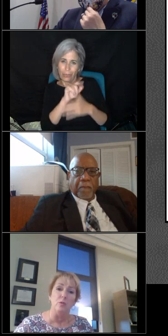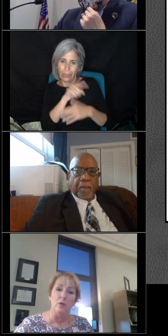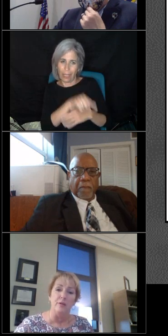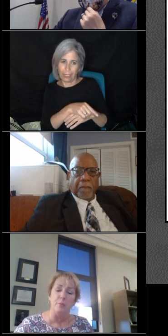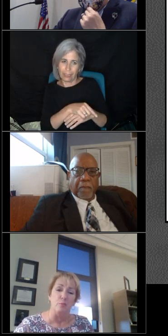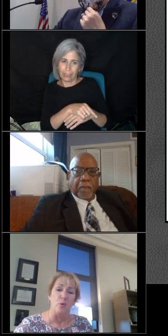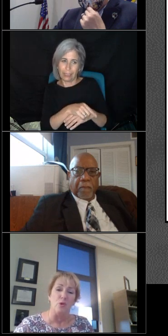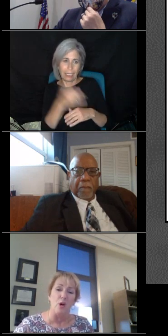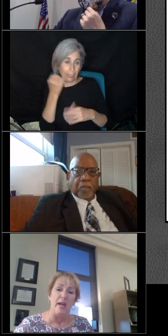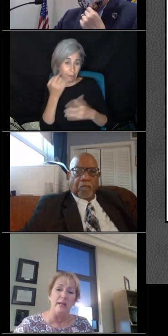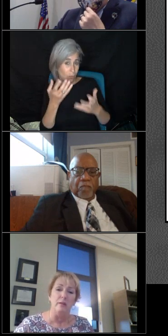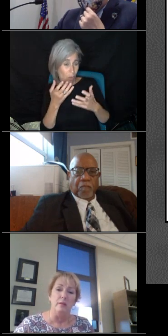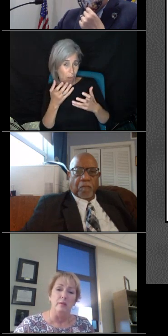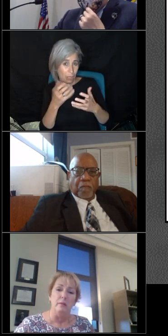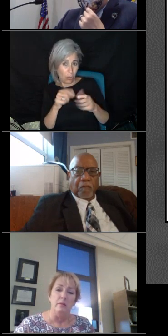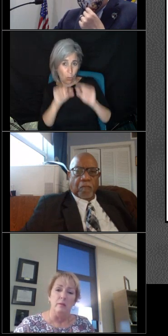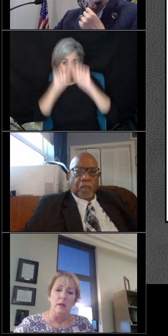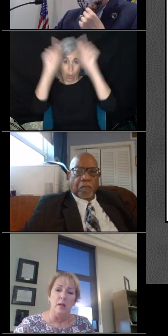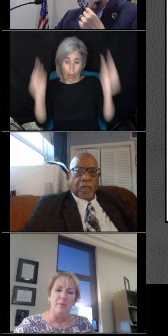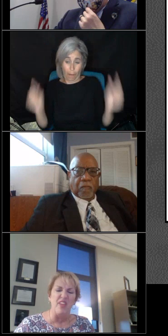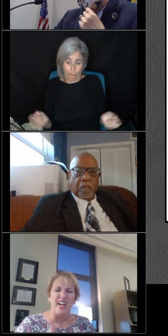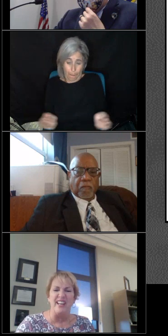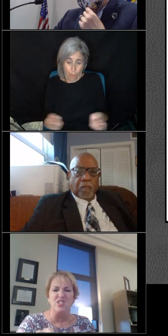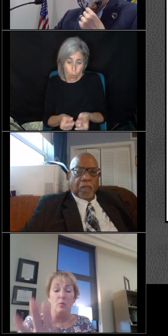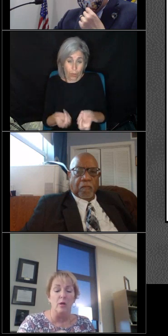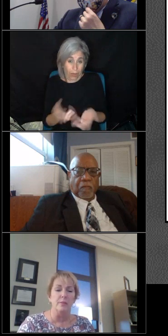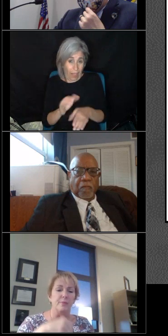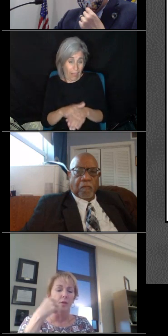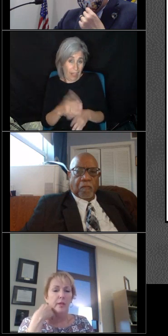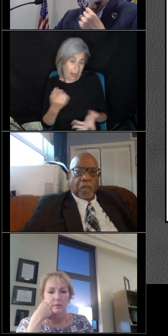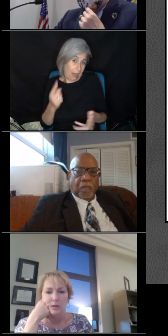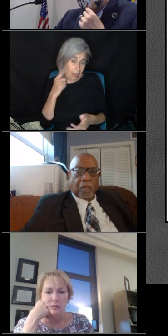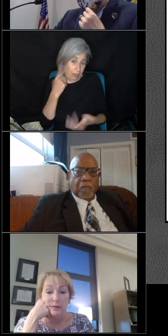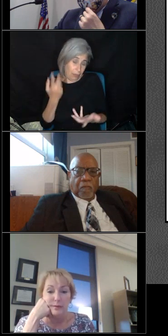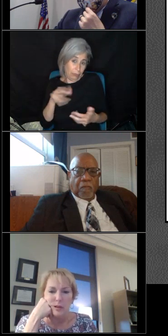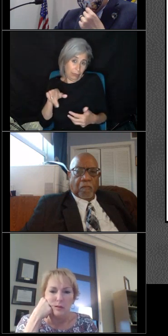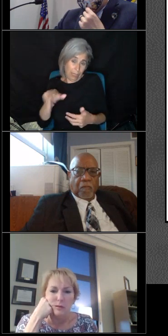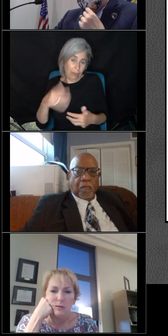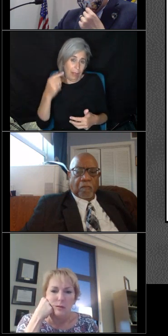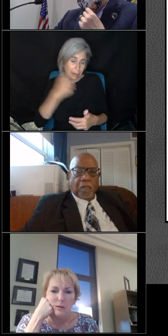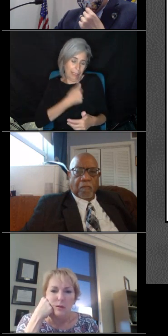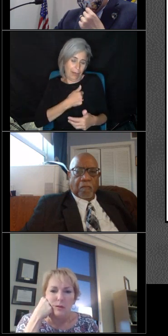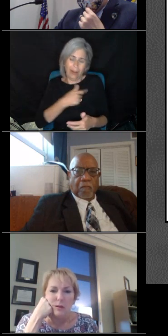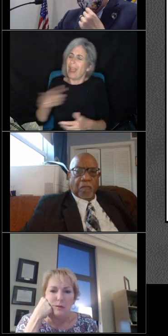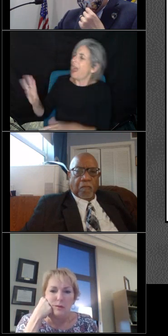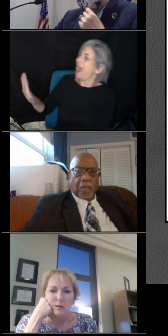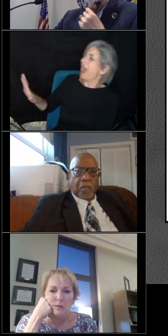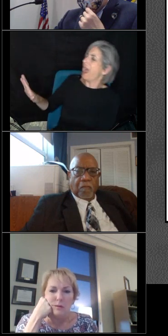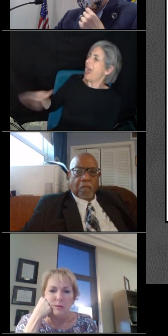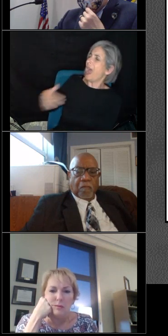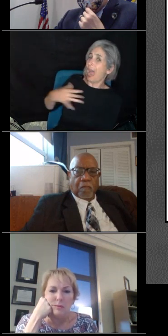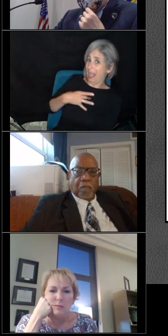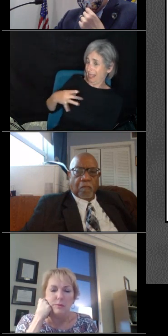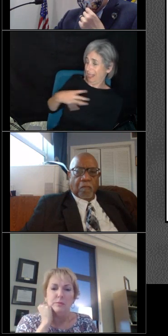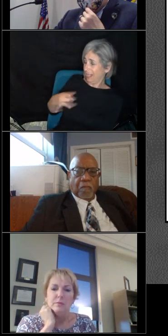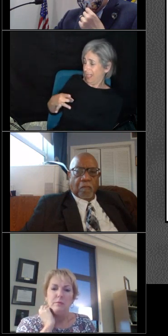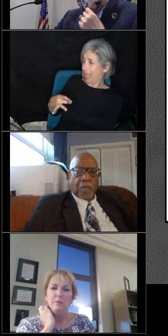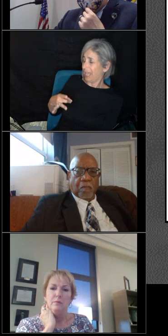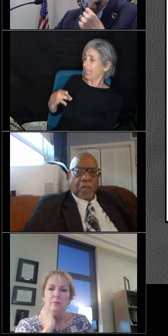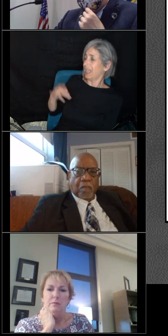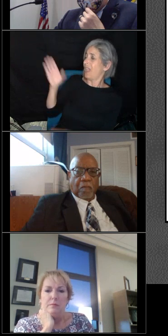if you would like to, or even put a border on that. I thought it had the sidewalks, I'm sorry. No, I like that the entirety of the